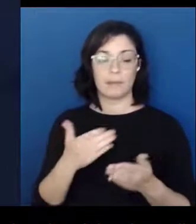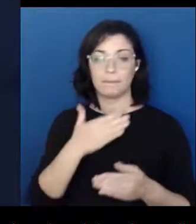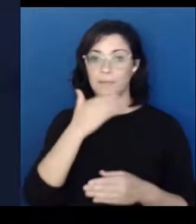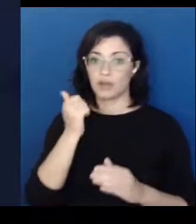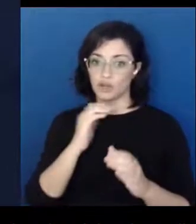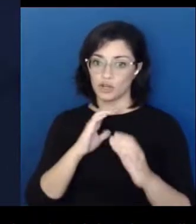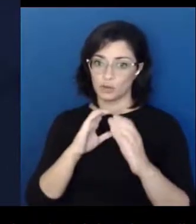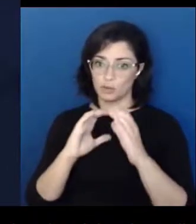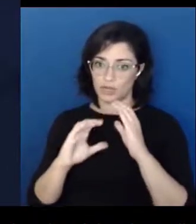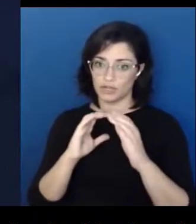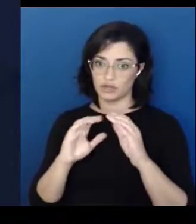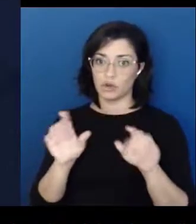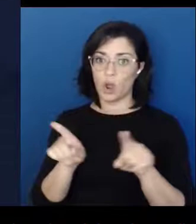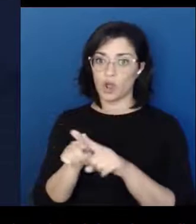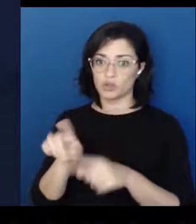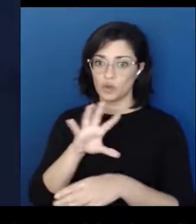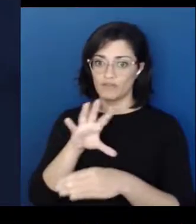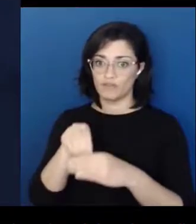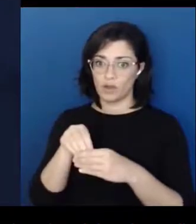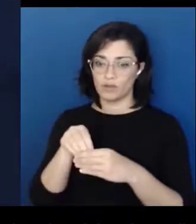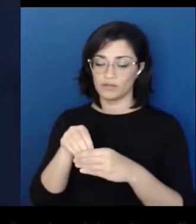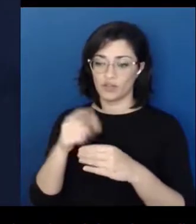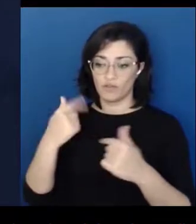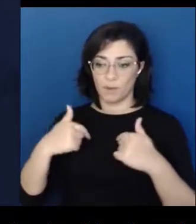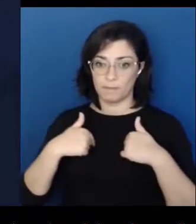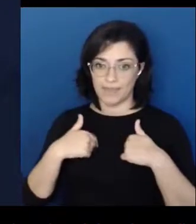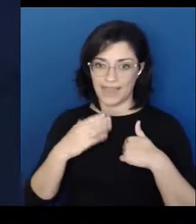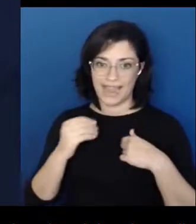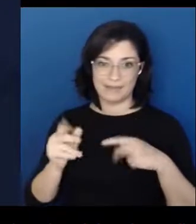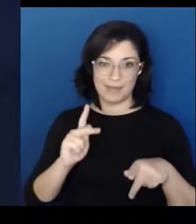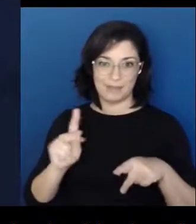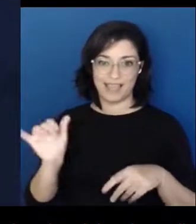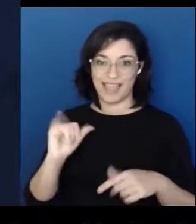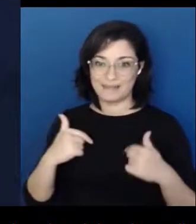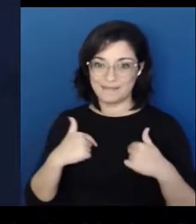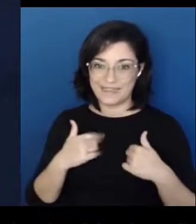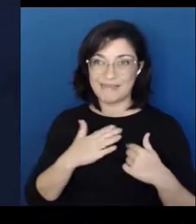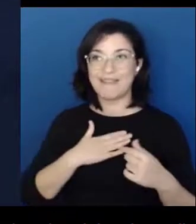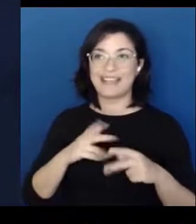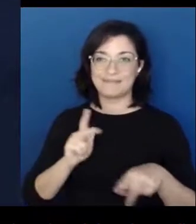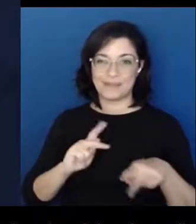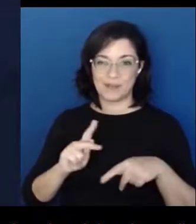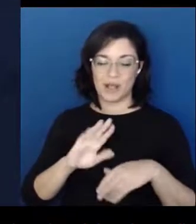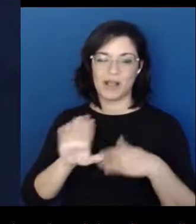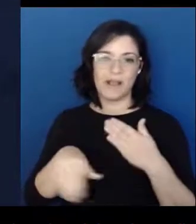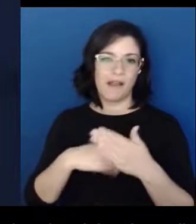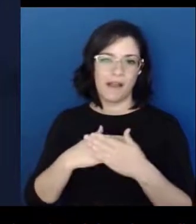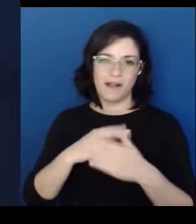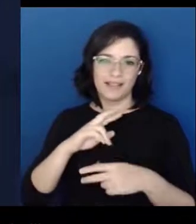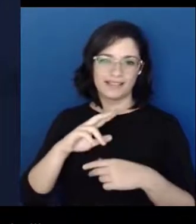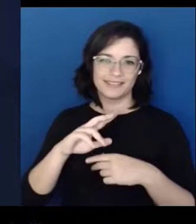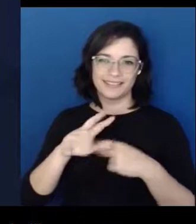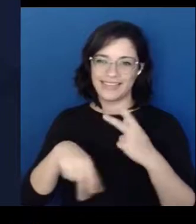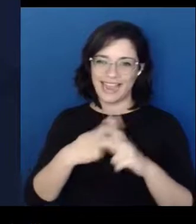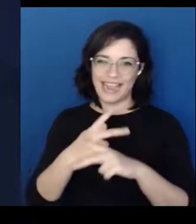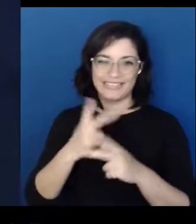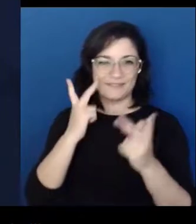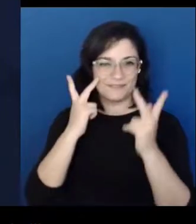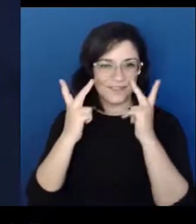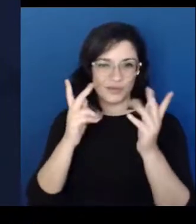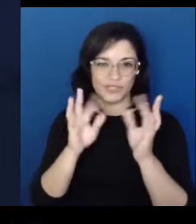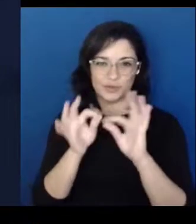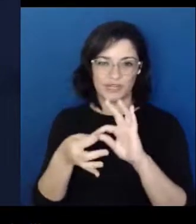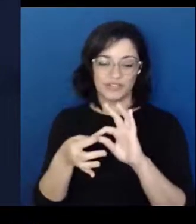like me, my people, all forms of visual interpretation, such as captioning. Do you like how I keep